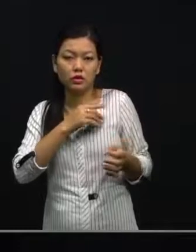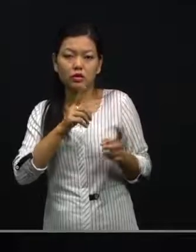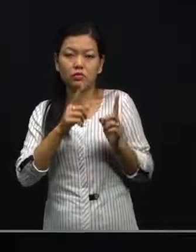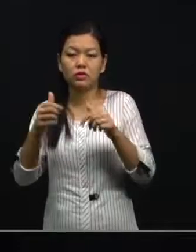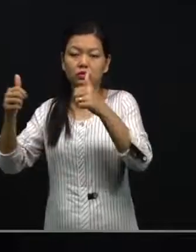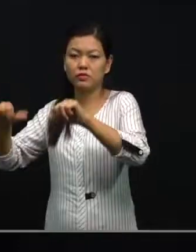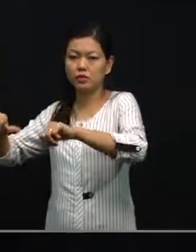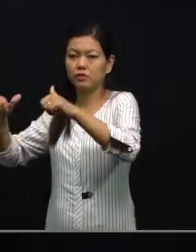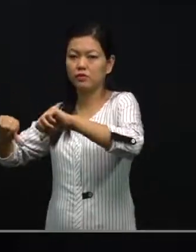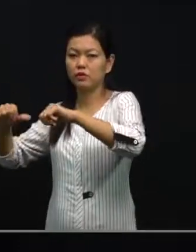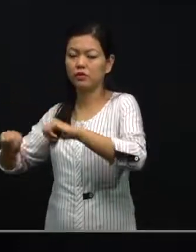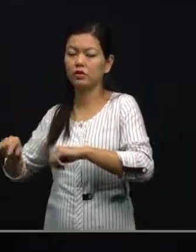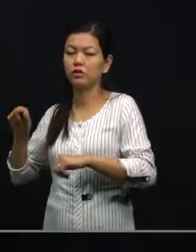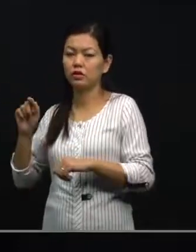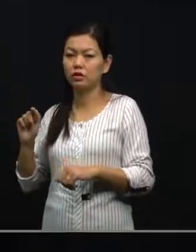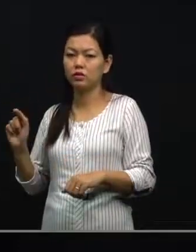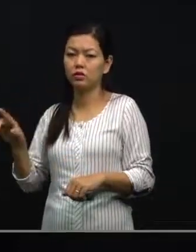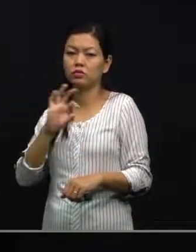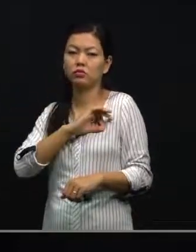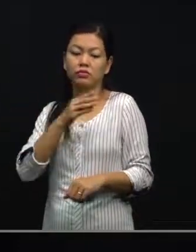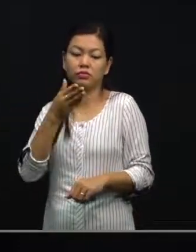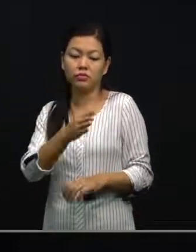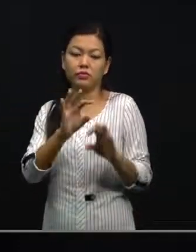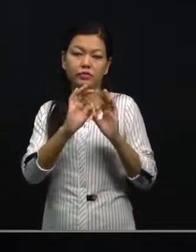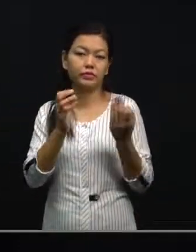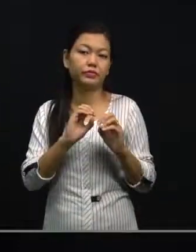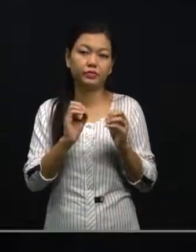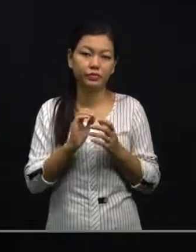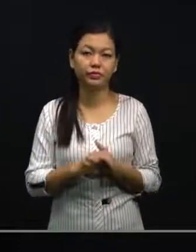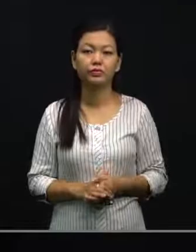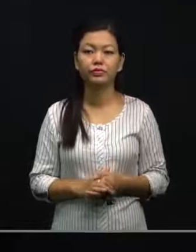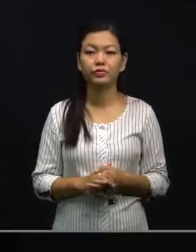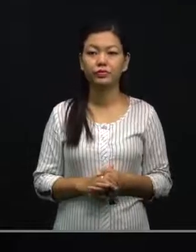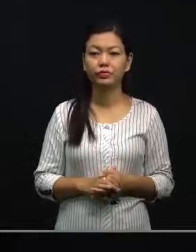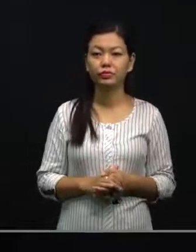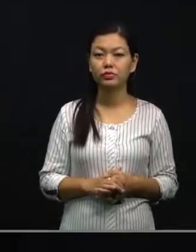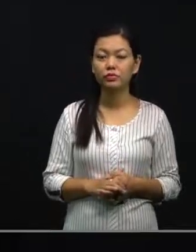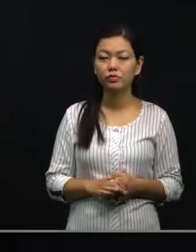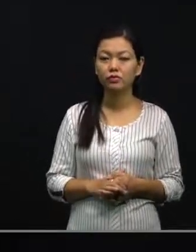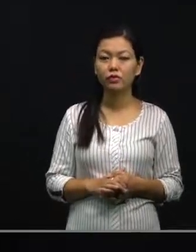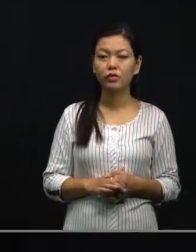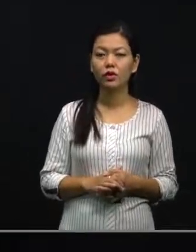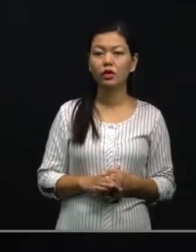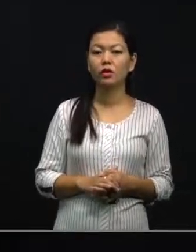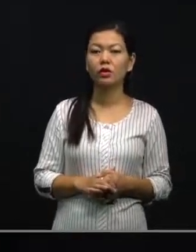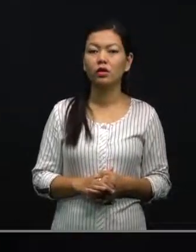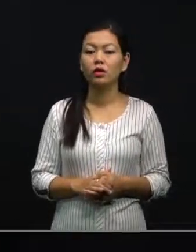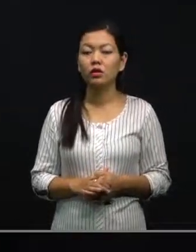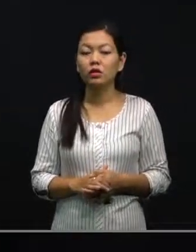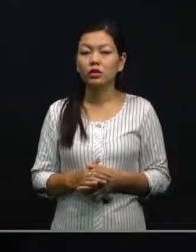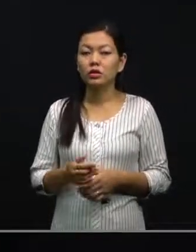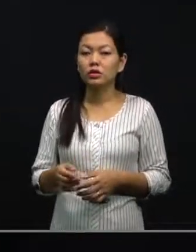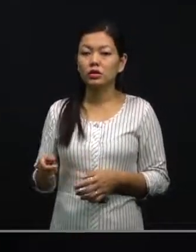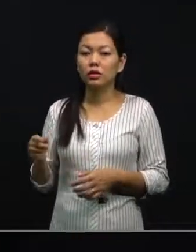of mischievous things that they did. In fact, even going to the extent of creating a dummy ghost which fooled the ghost